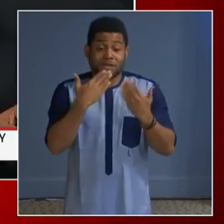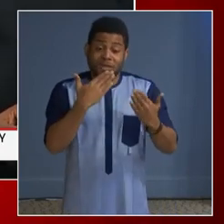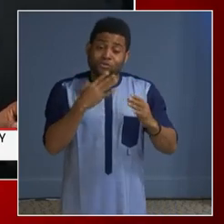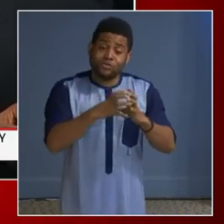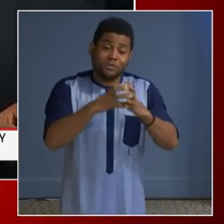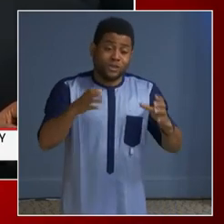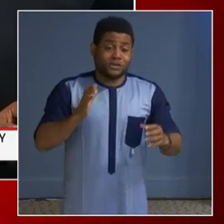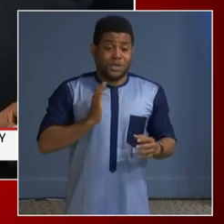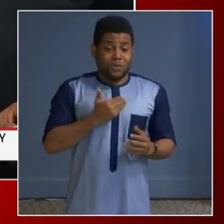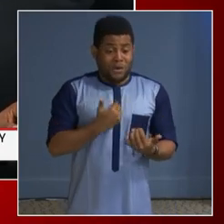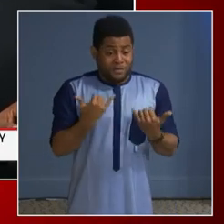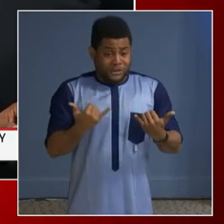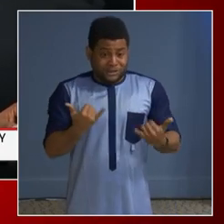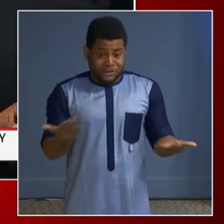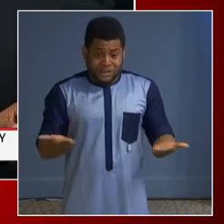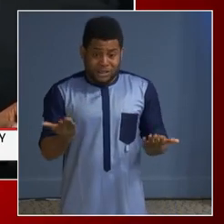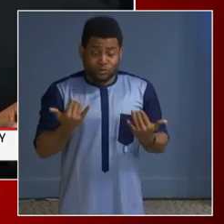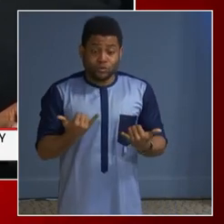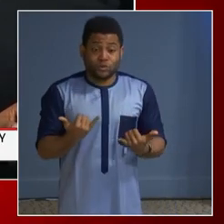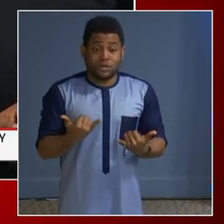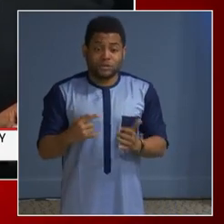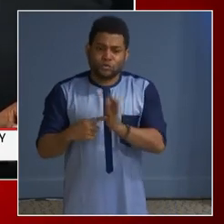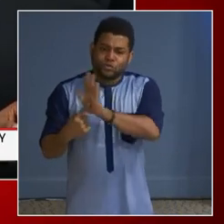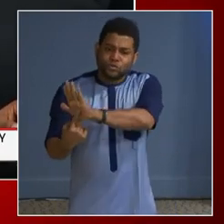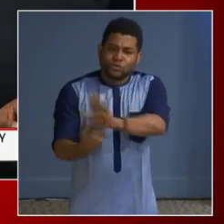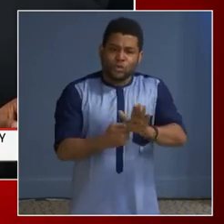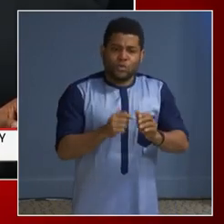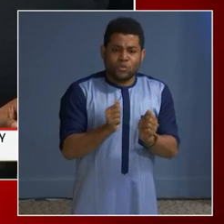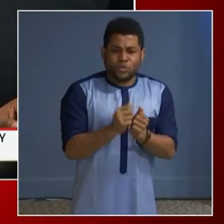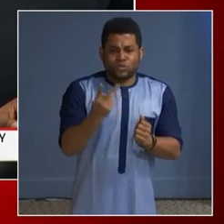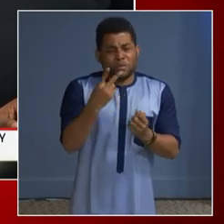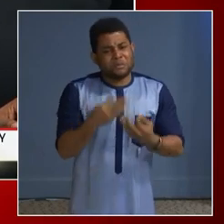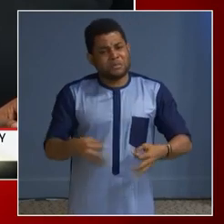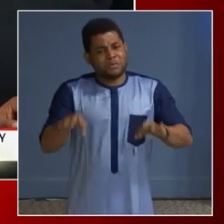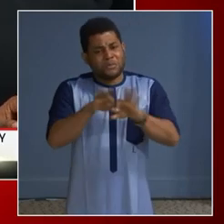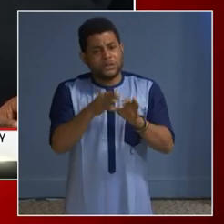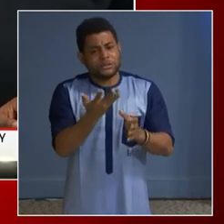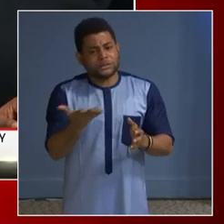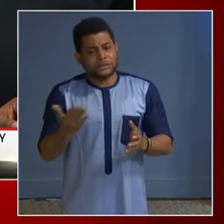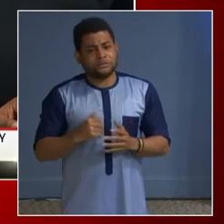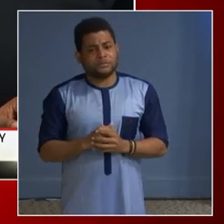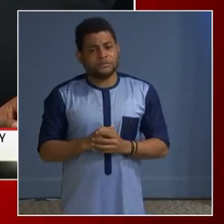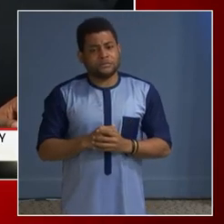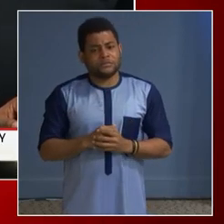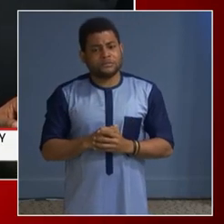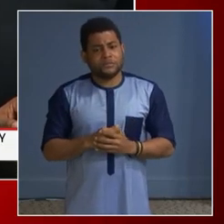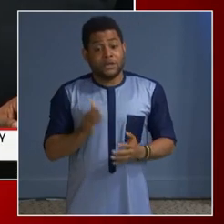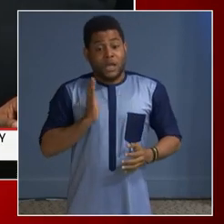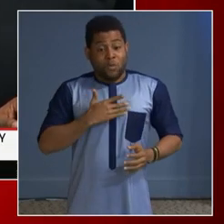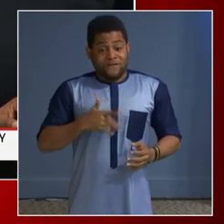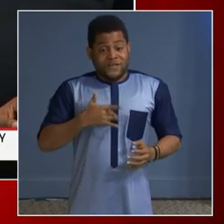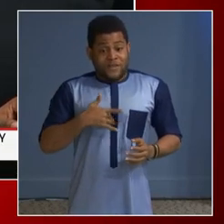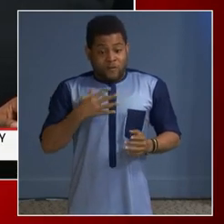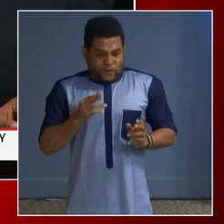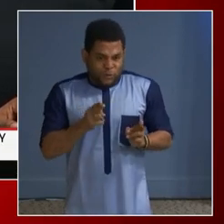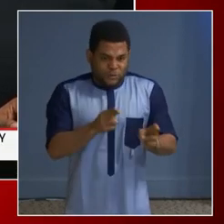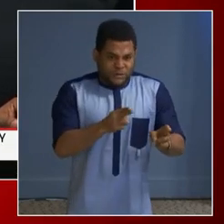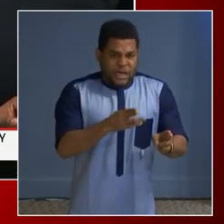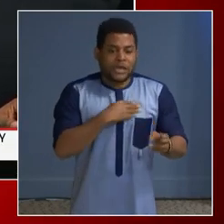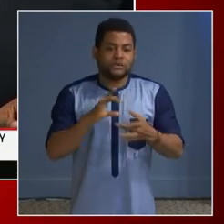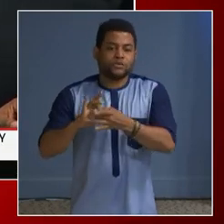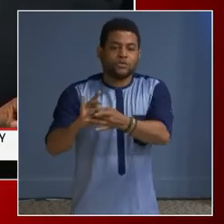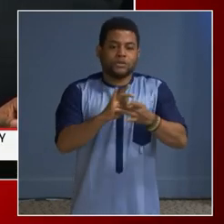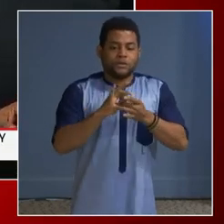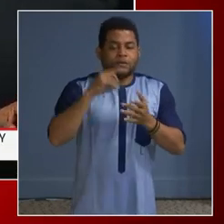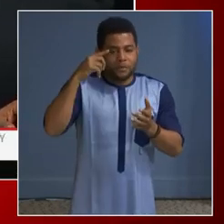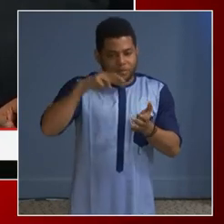here today demonstrates two important things: our sense of urgency and our sense of unity and purpose. I want